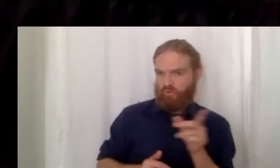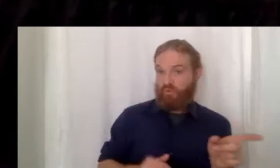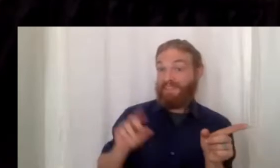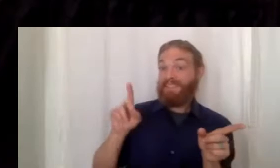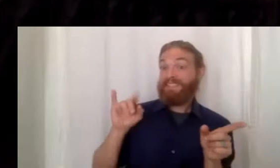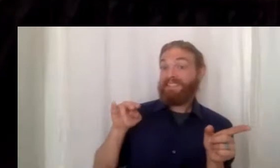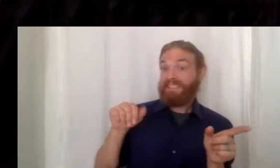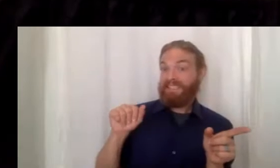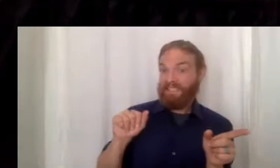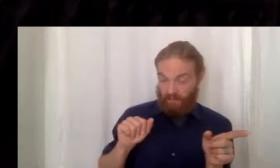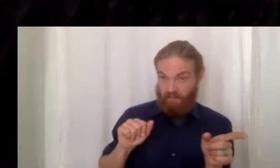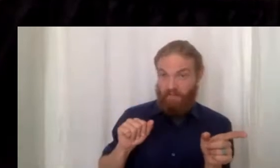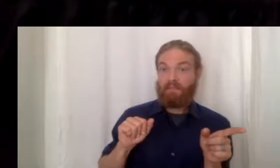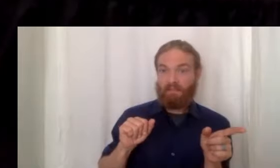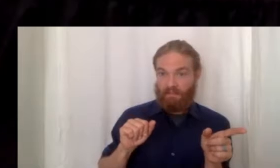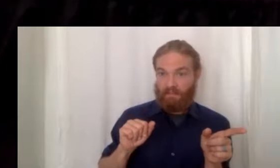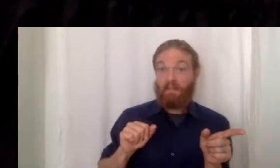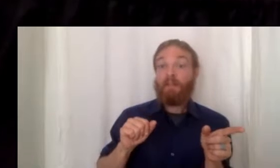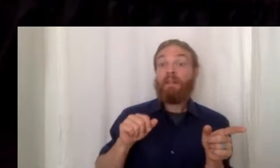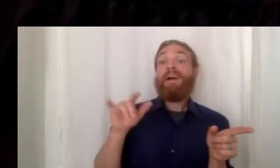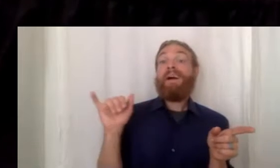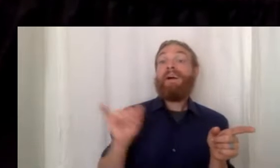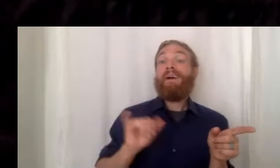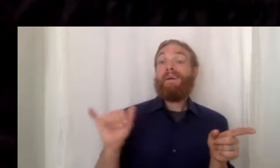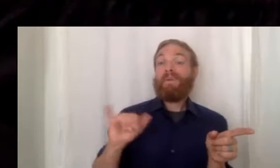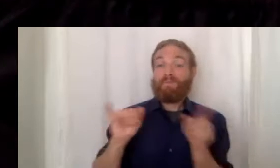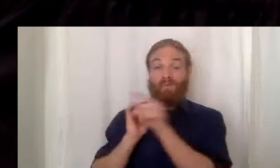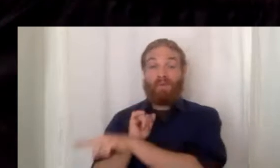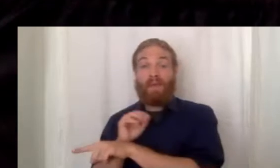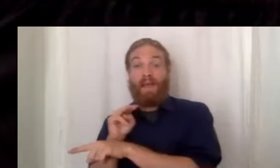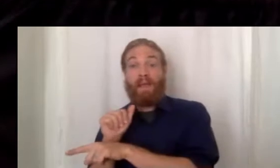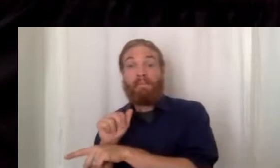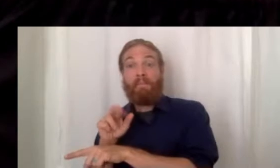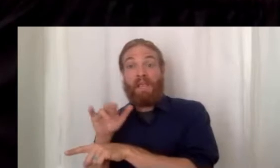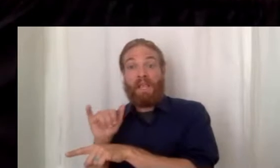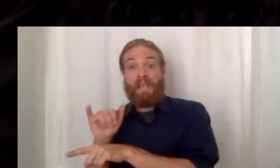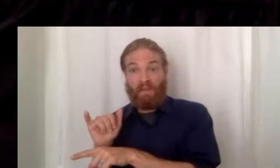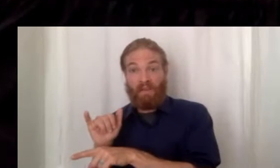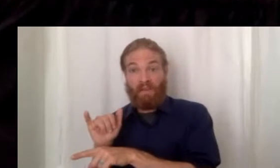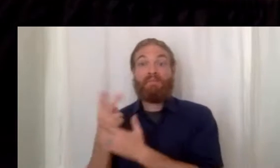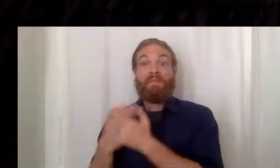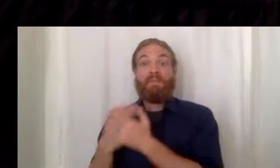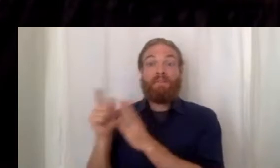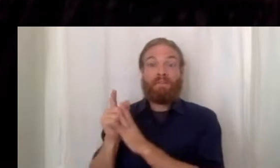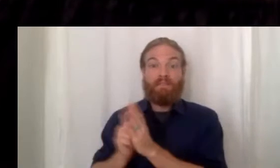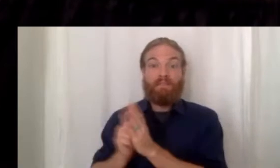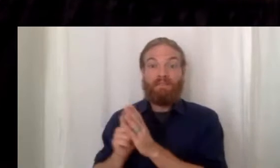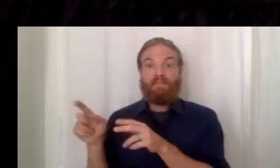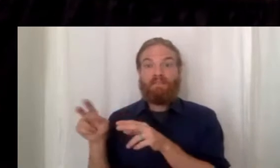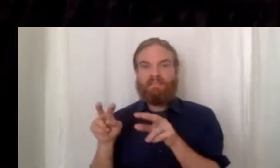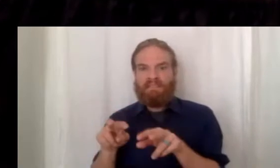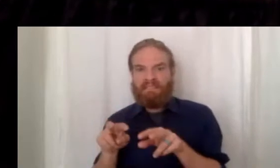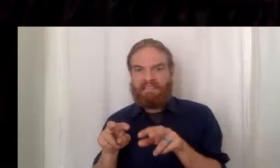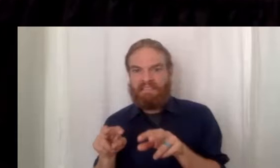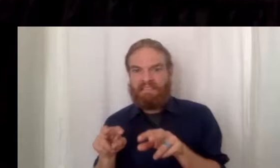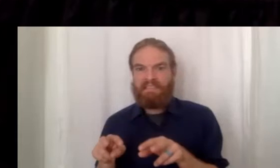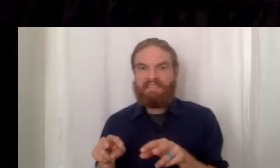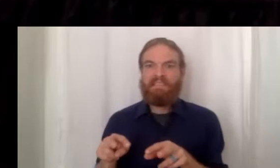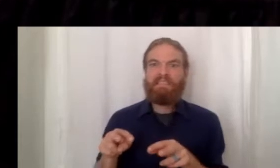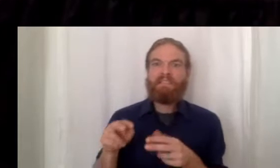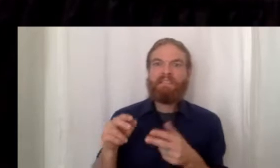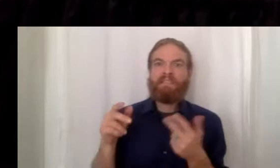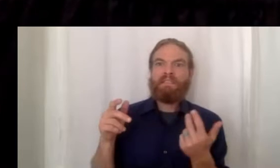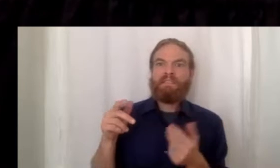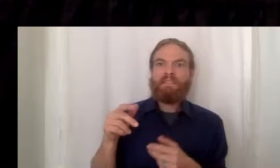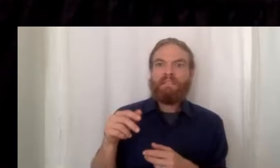for Public Health, and also Lori Seago, who is involved in the purchase as well. And the City of Fountain's attorney